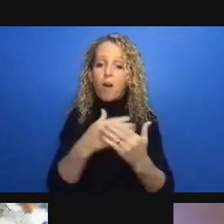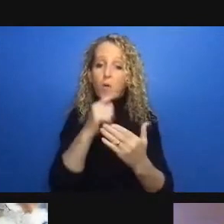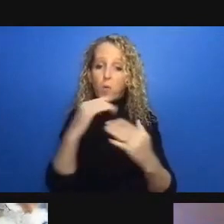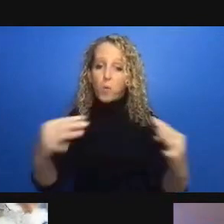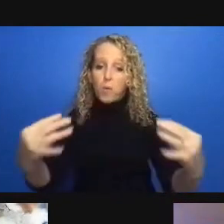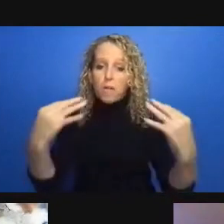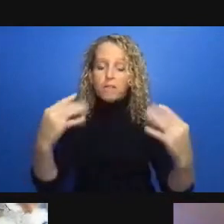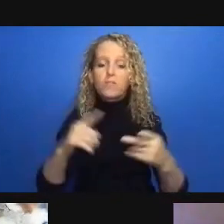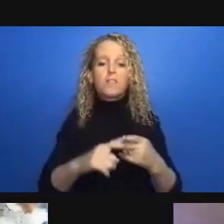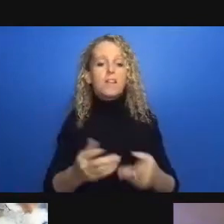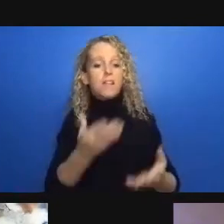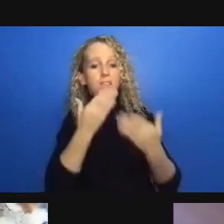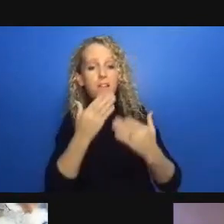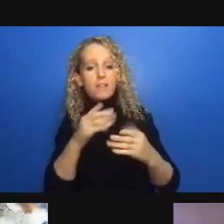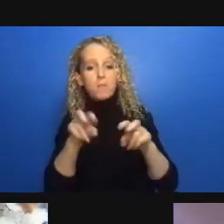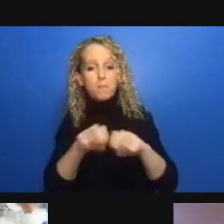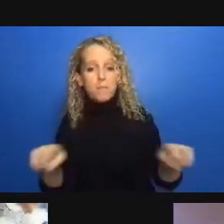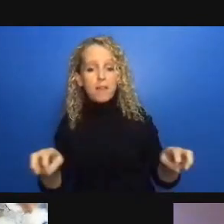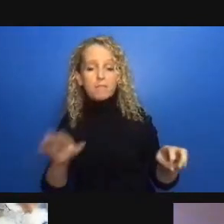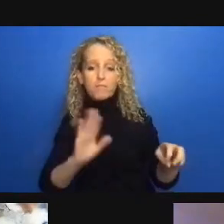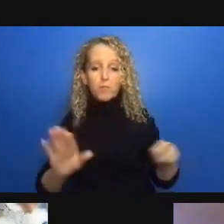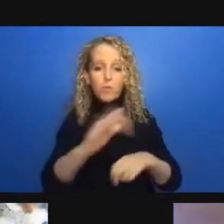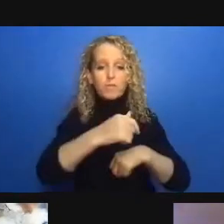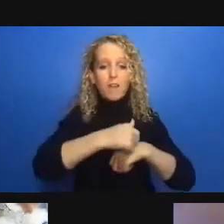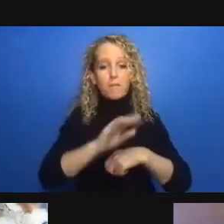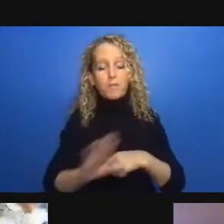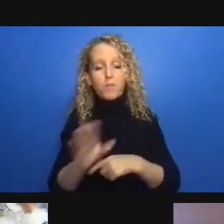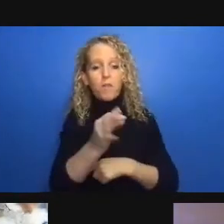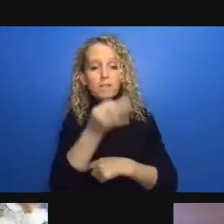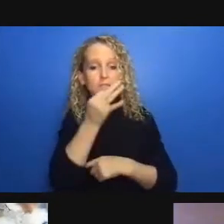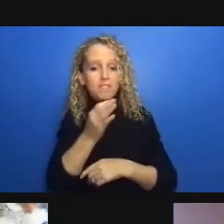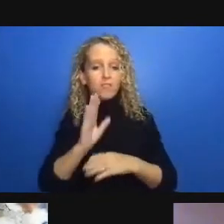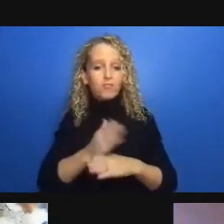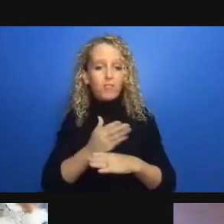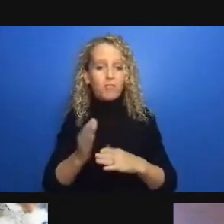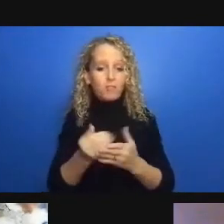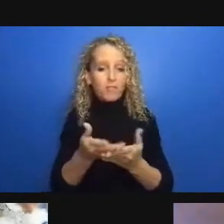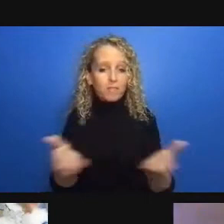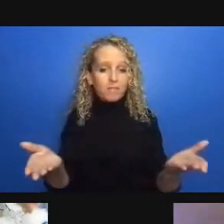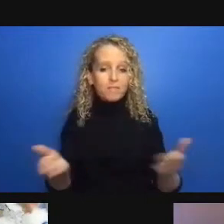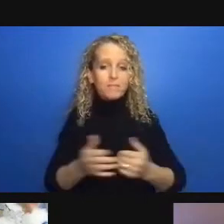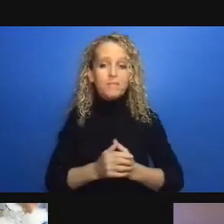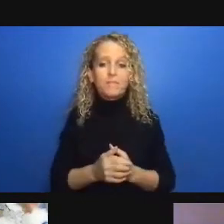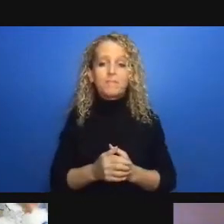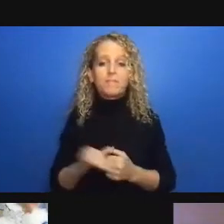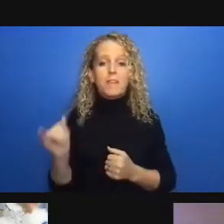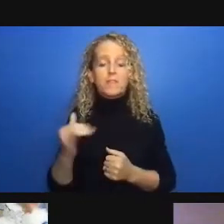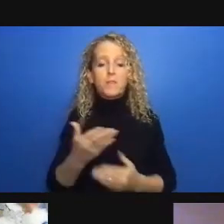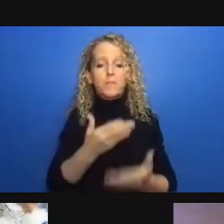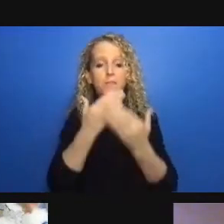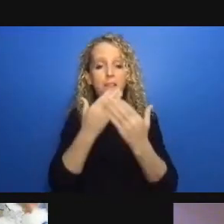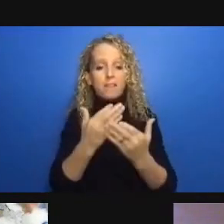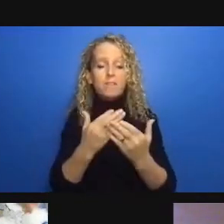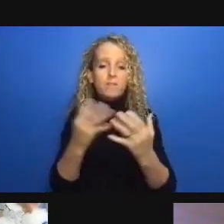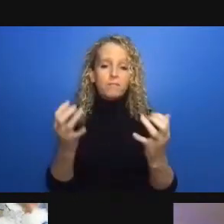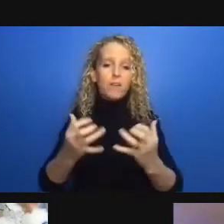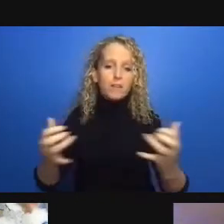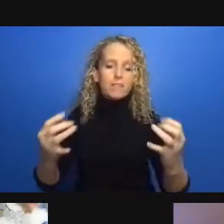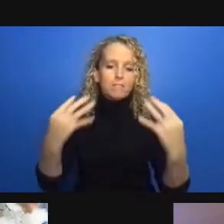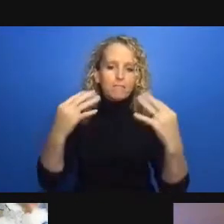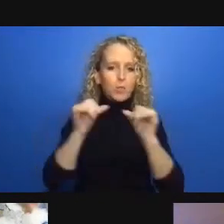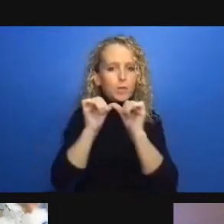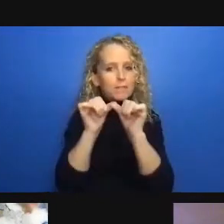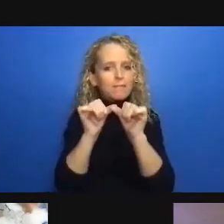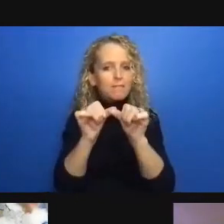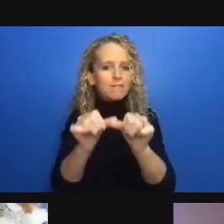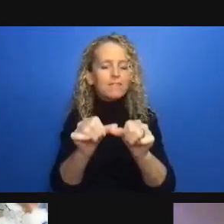for being so generous with your time and your expertise. We do really appreciate it. And thank you so much for the audience for sticking with us. We are